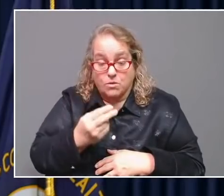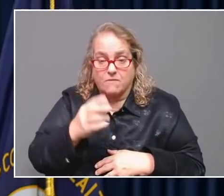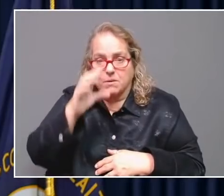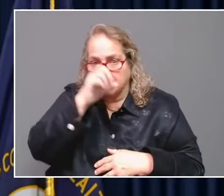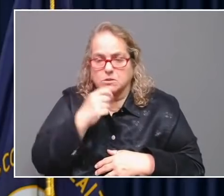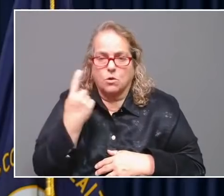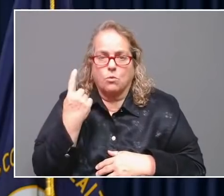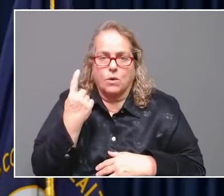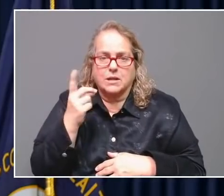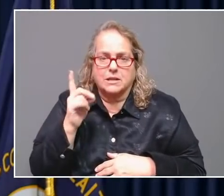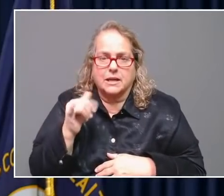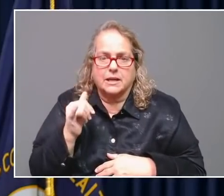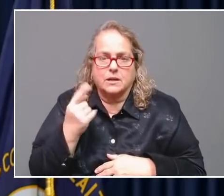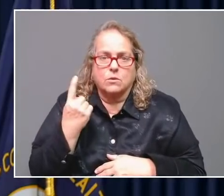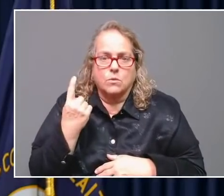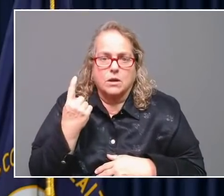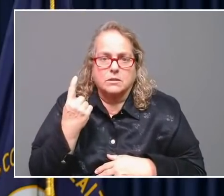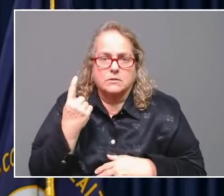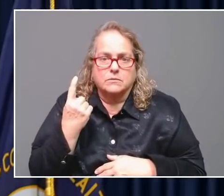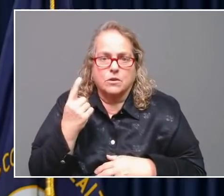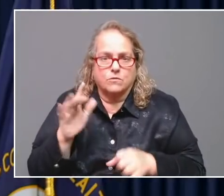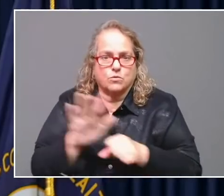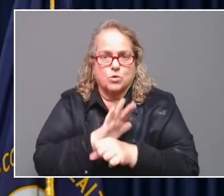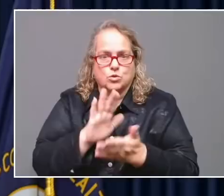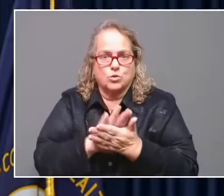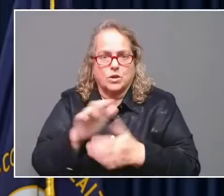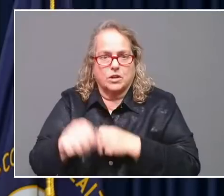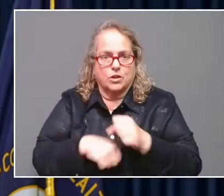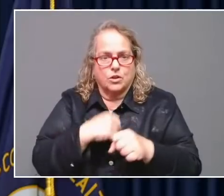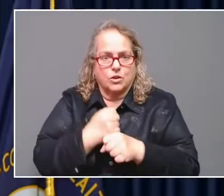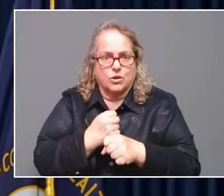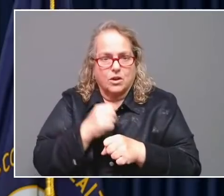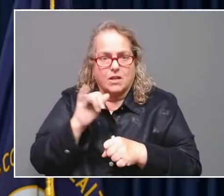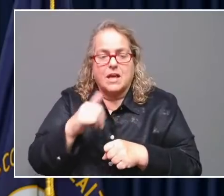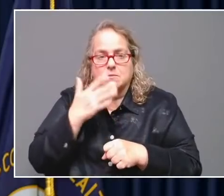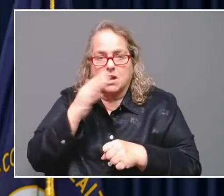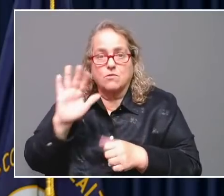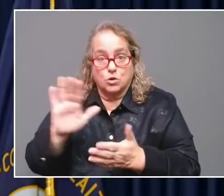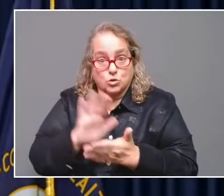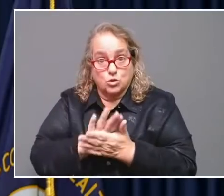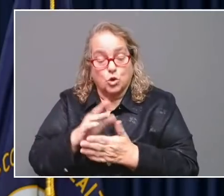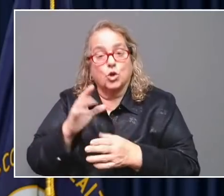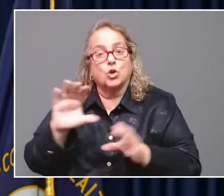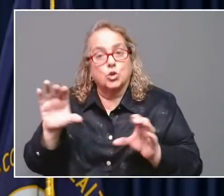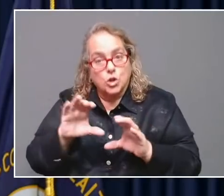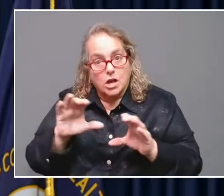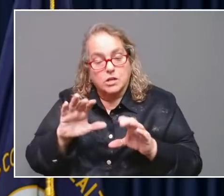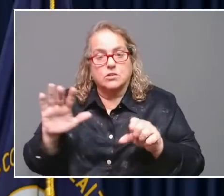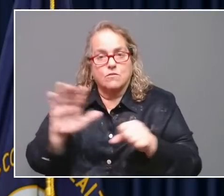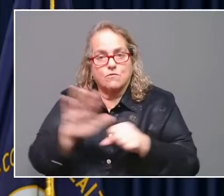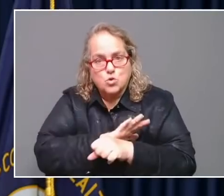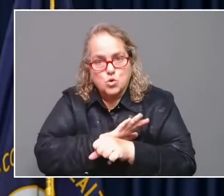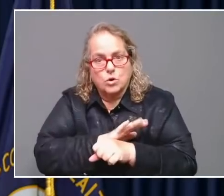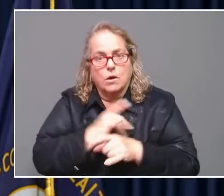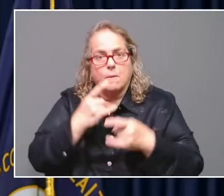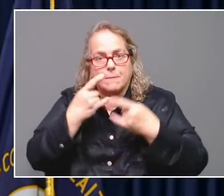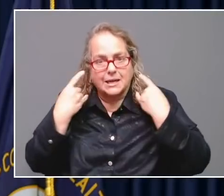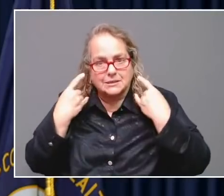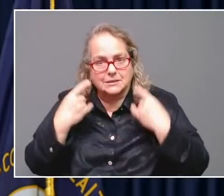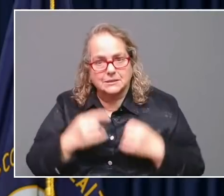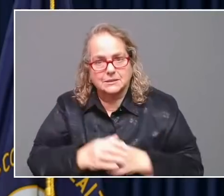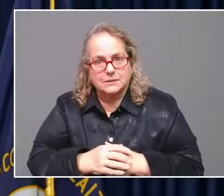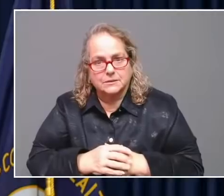this entire school year. And that's thanks to their school doing universal masking.